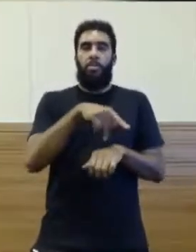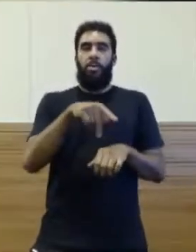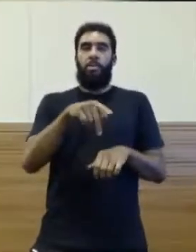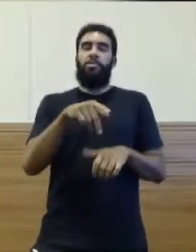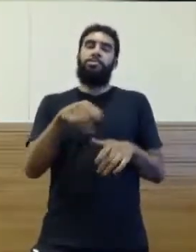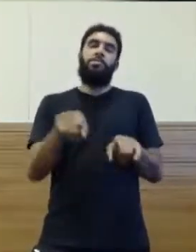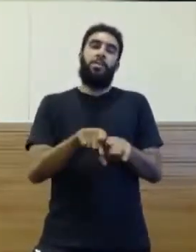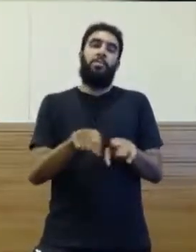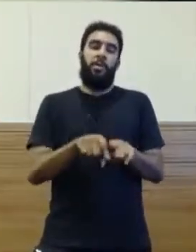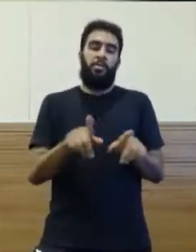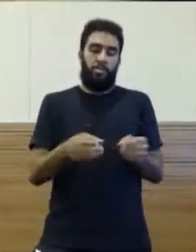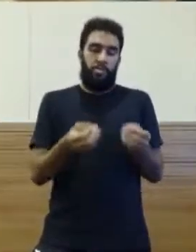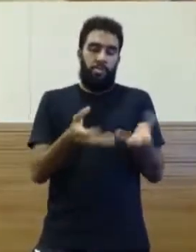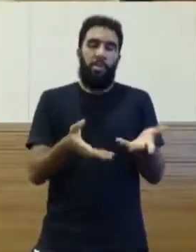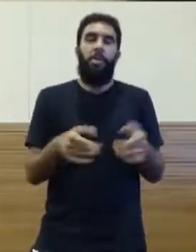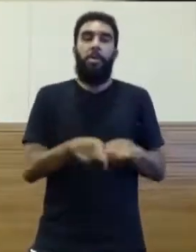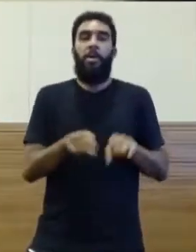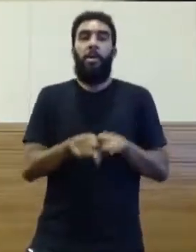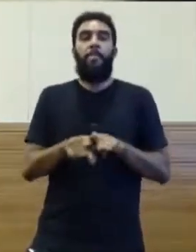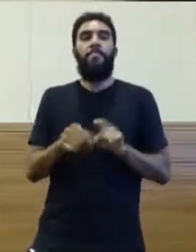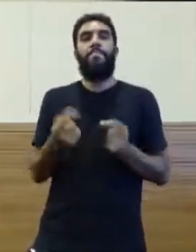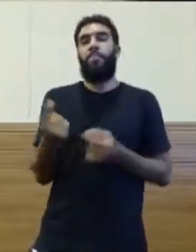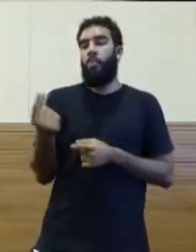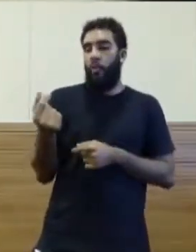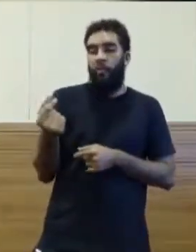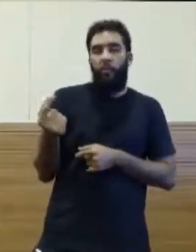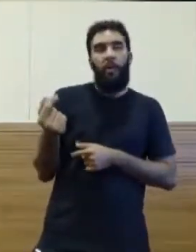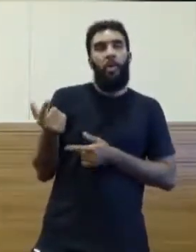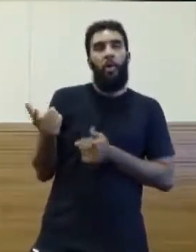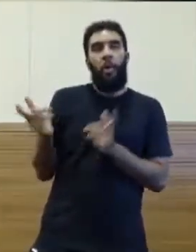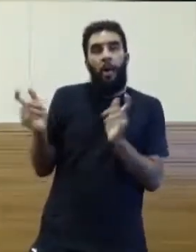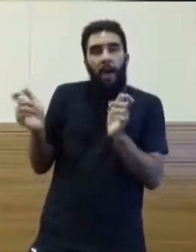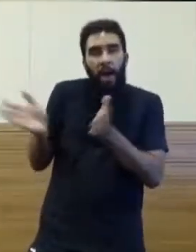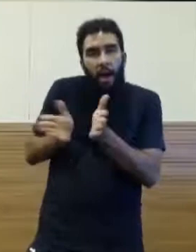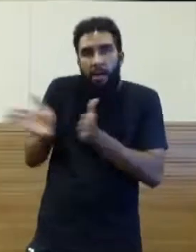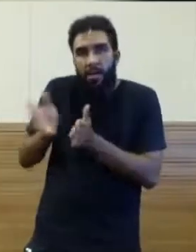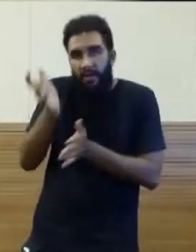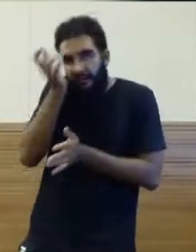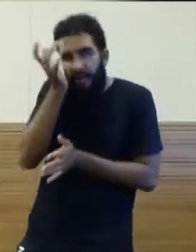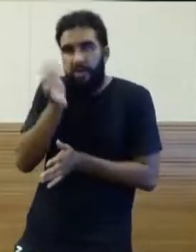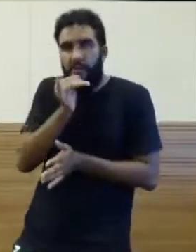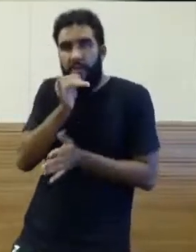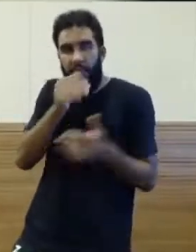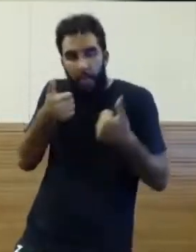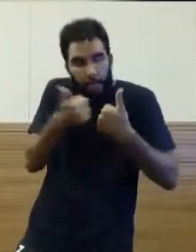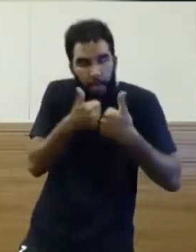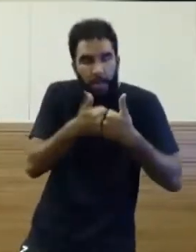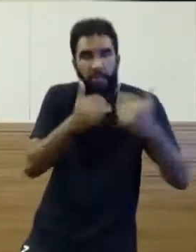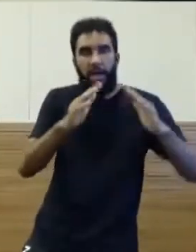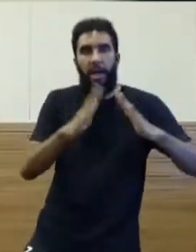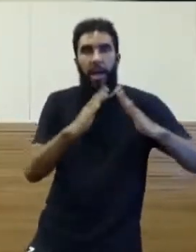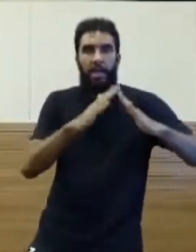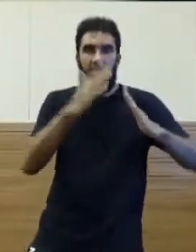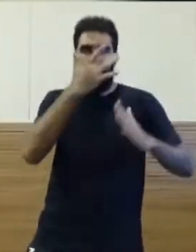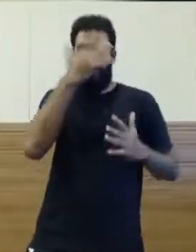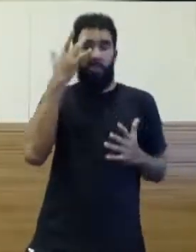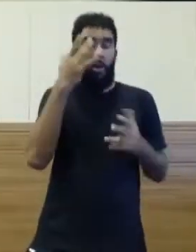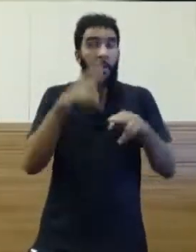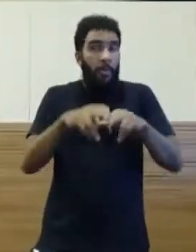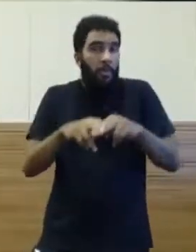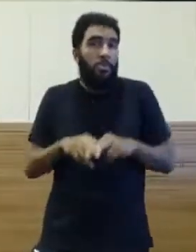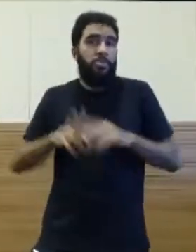country, has to be available in the country in an accessible way near people's